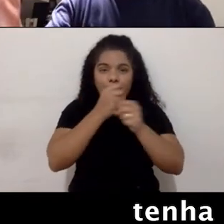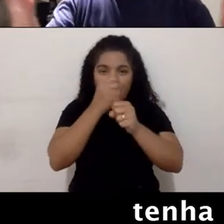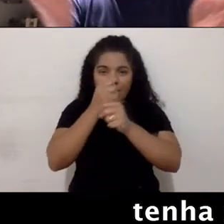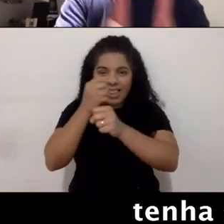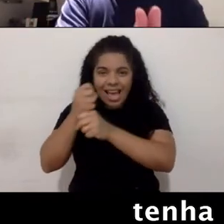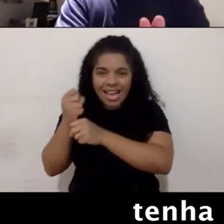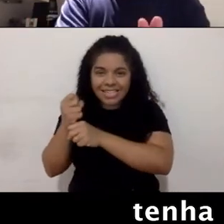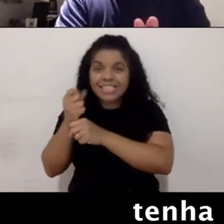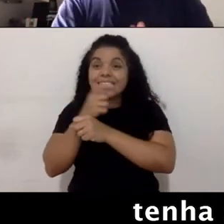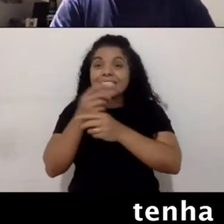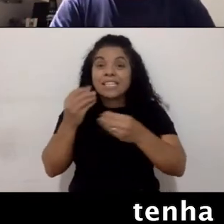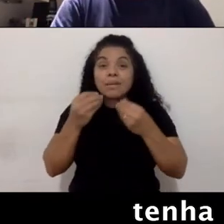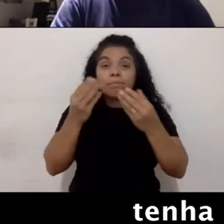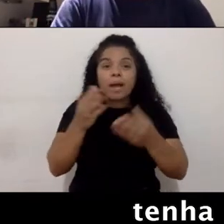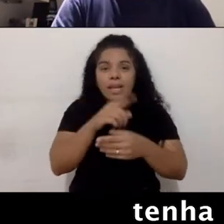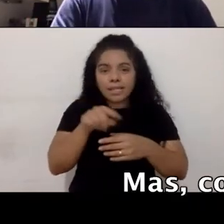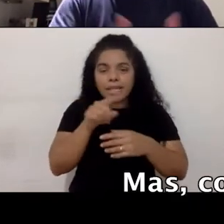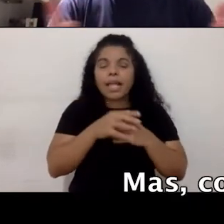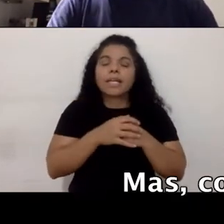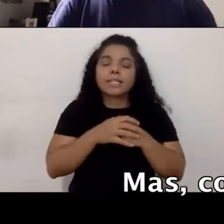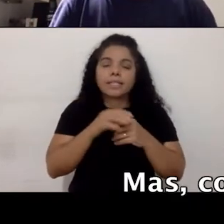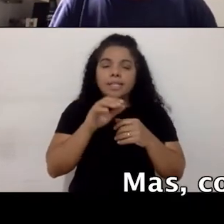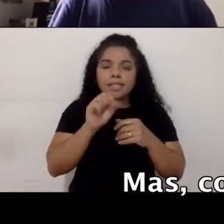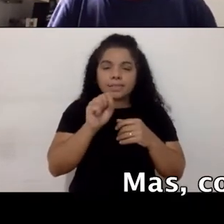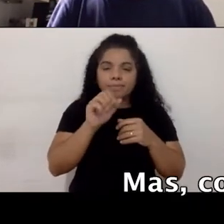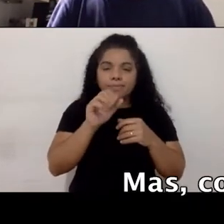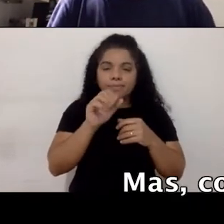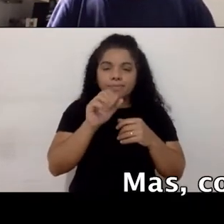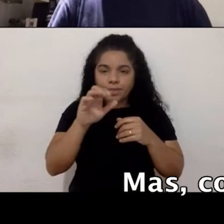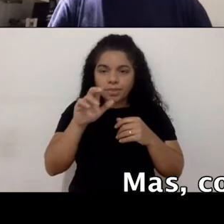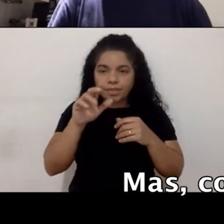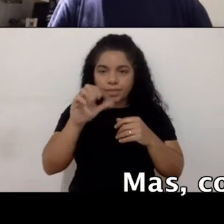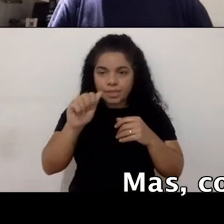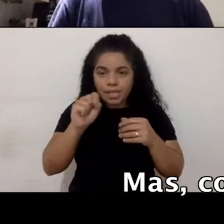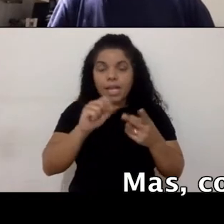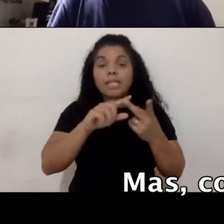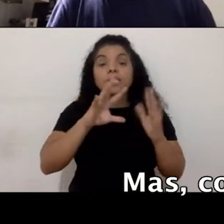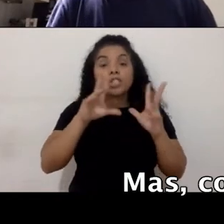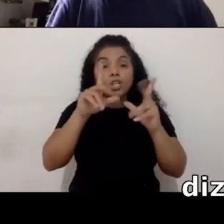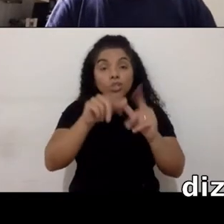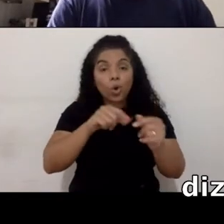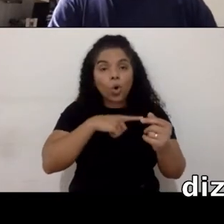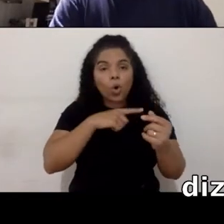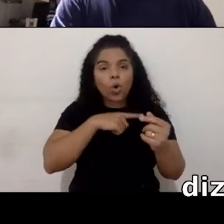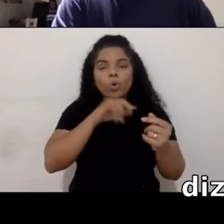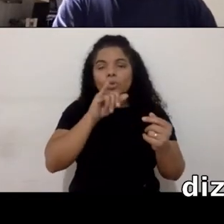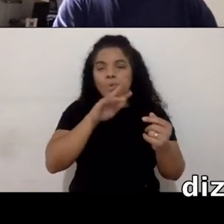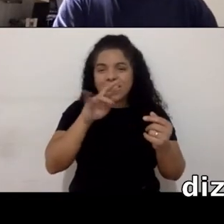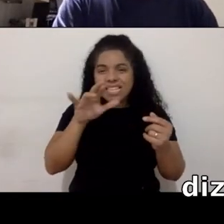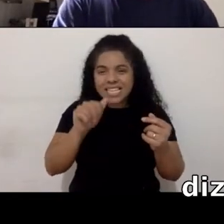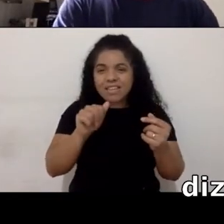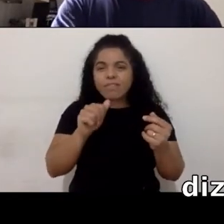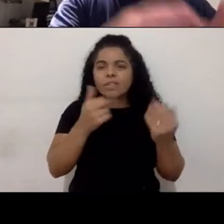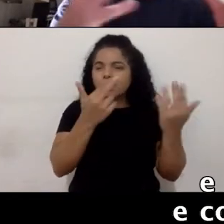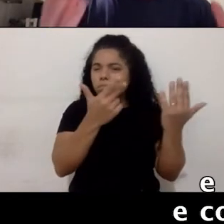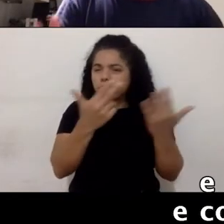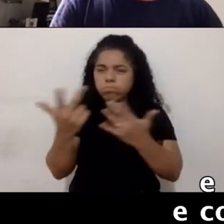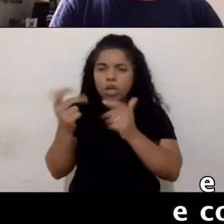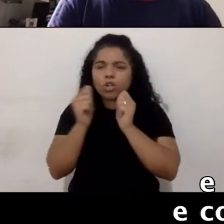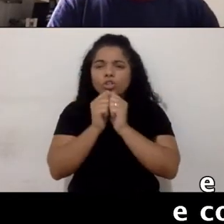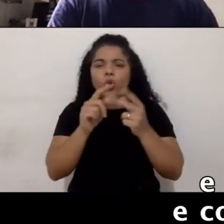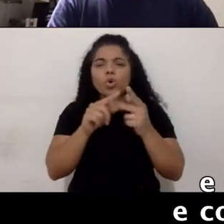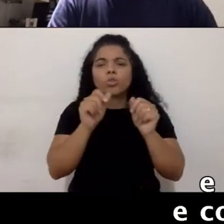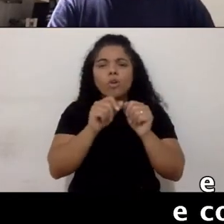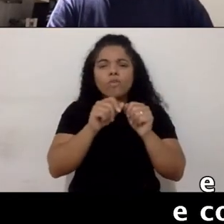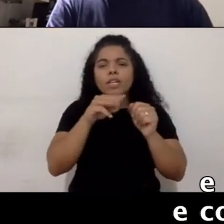to go together at once. But as we do with microservices for applications, we say we're going to use techniques, and there's a lot